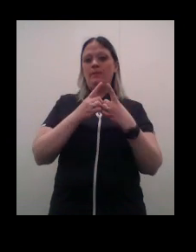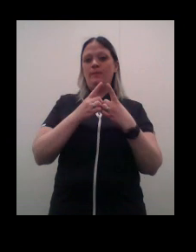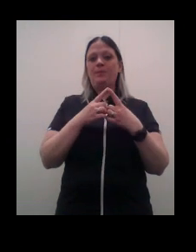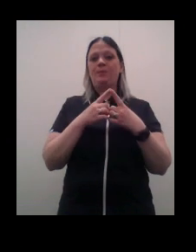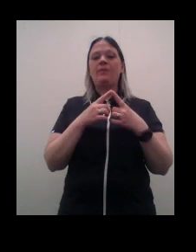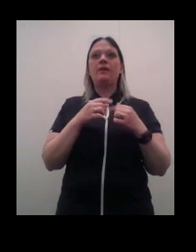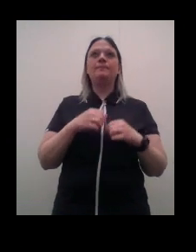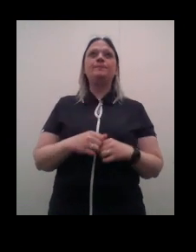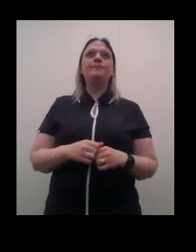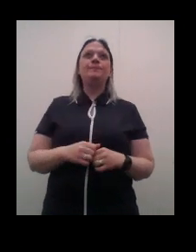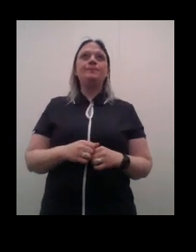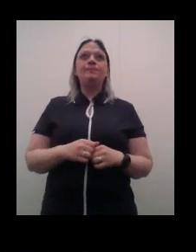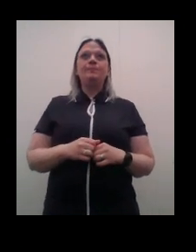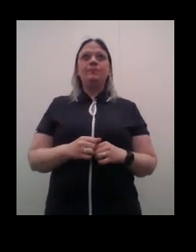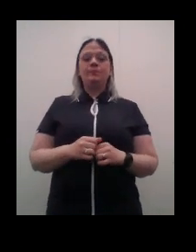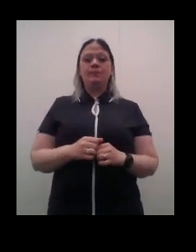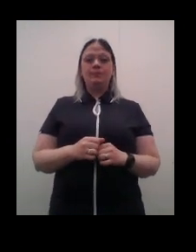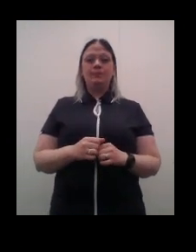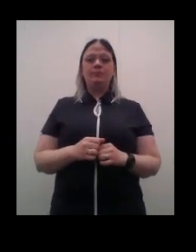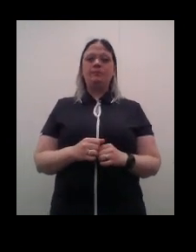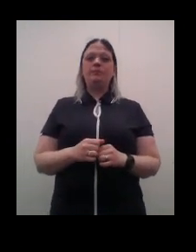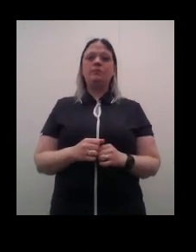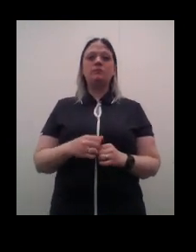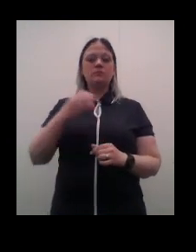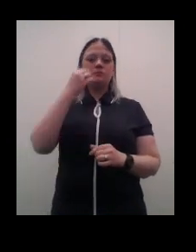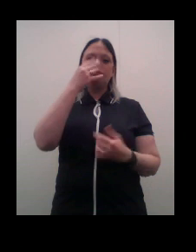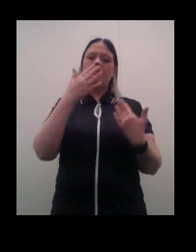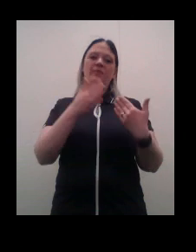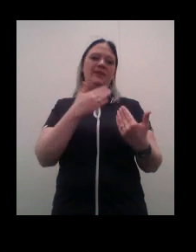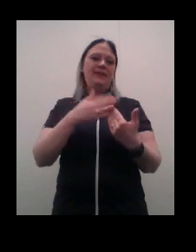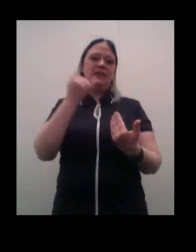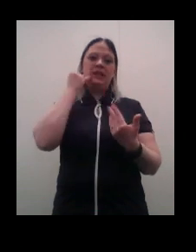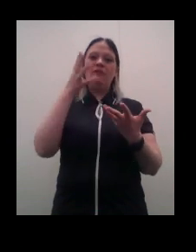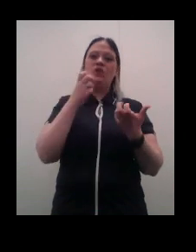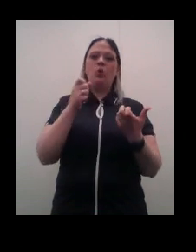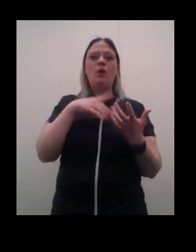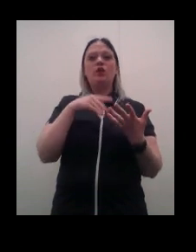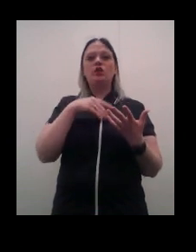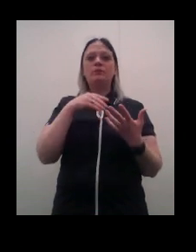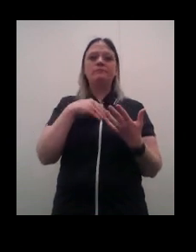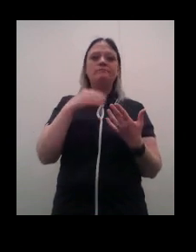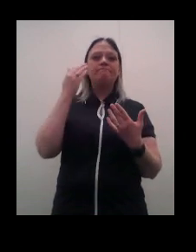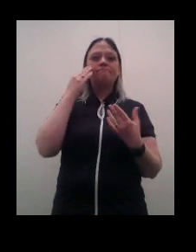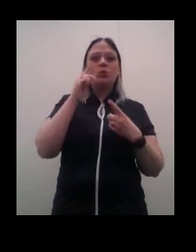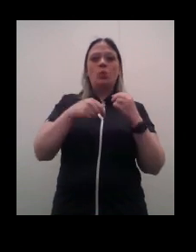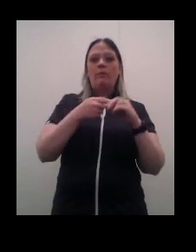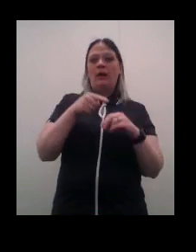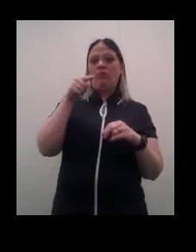things that we have. So it's pretty easy. If you want to find out about Erie Grown, you go to